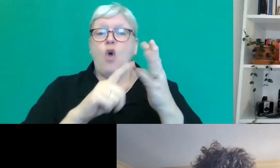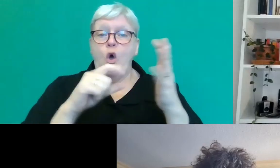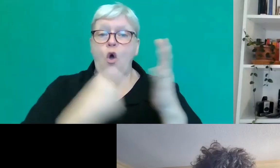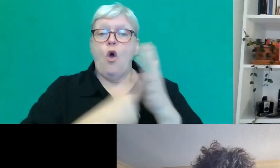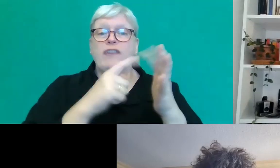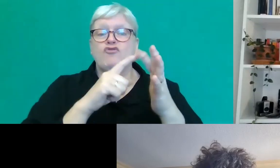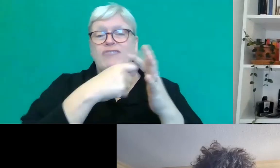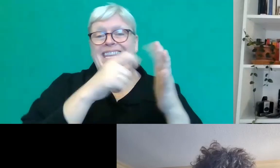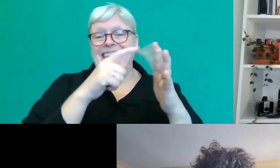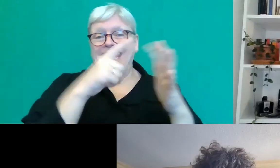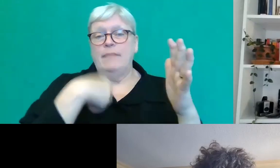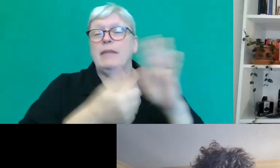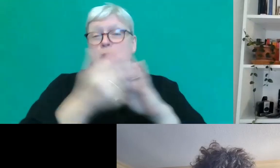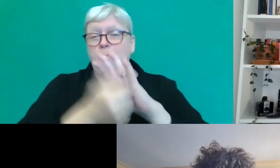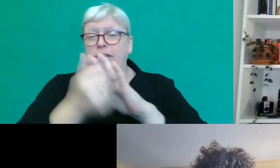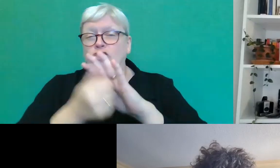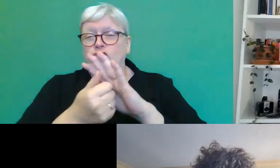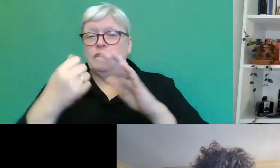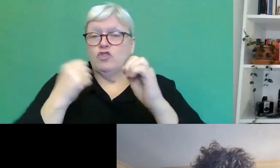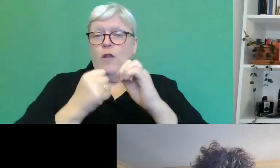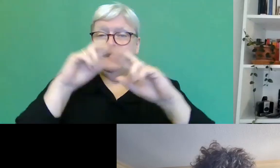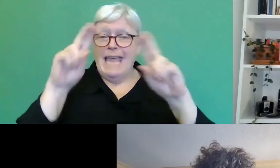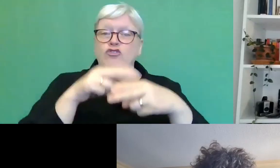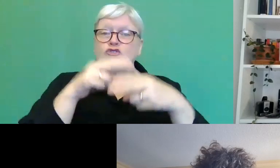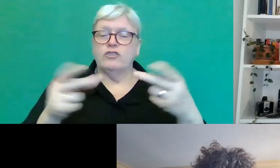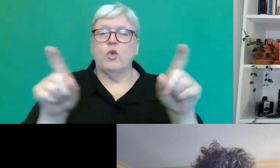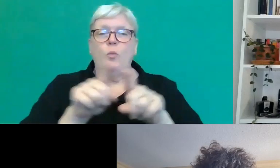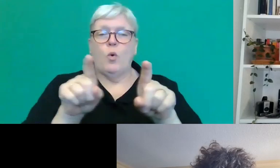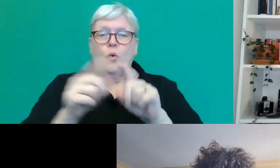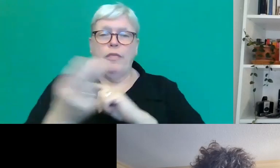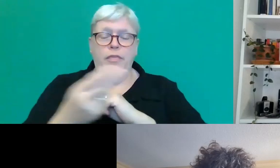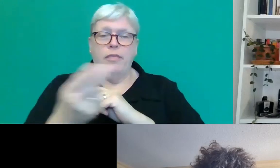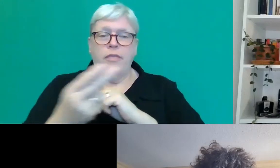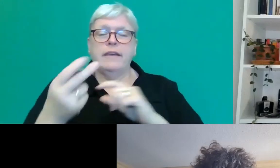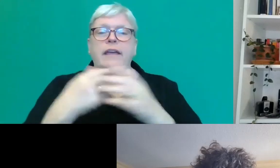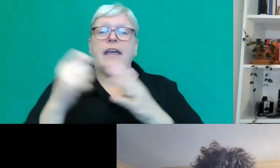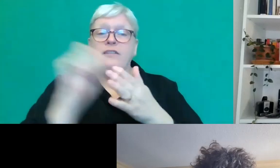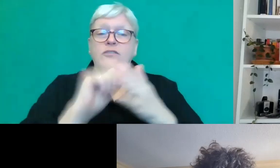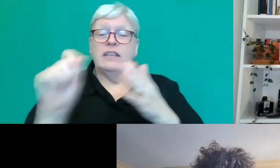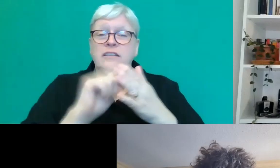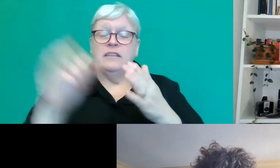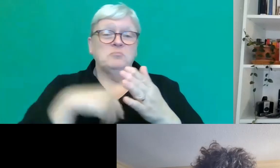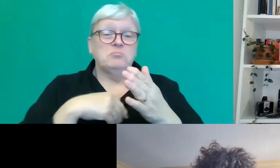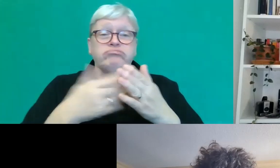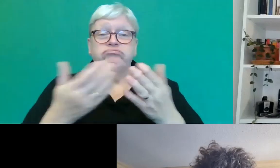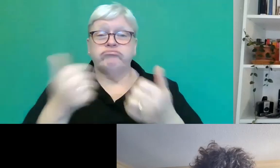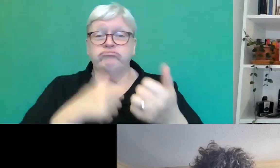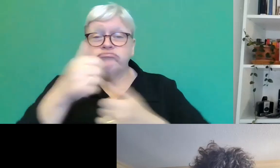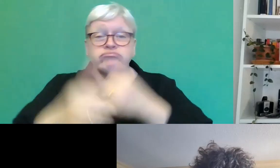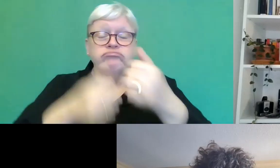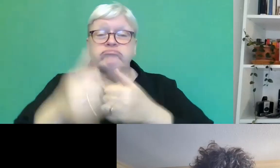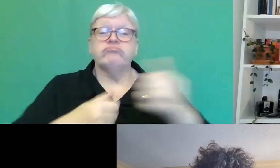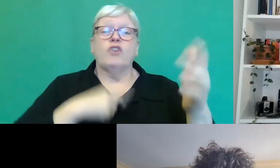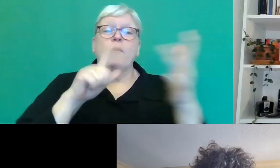in Scotland and internationally. And his writing has attracted acclaim from big juicy names such as Irvin Welsh, Jackie